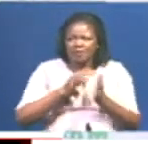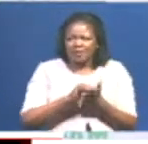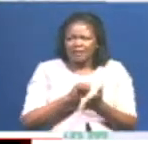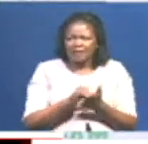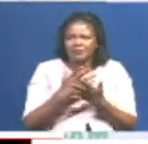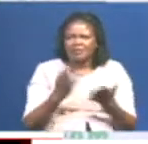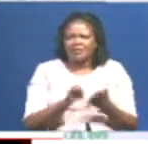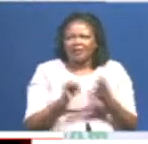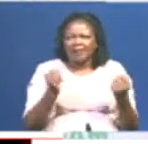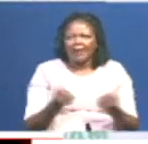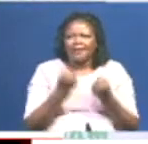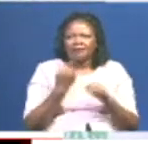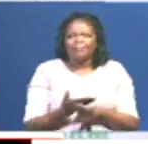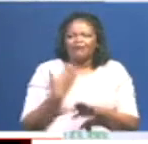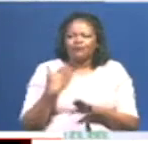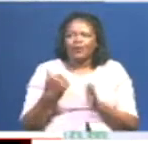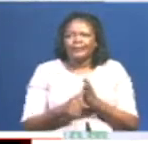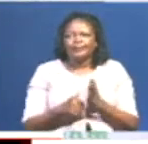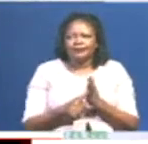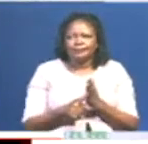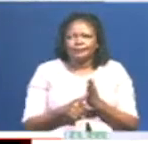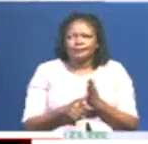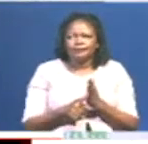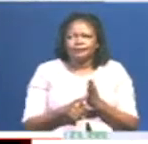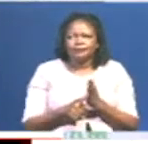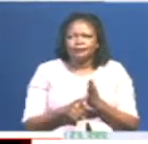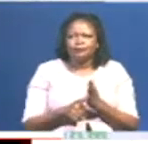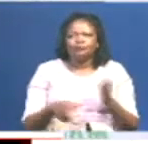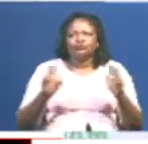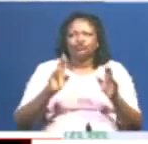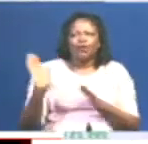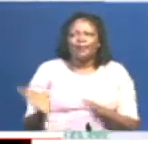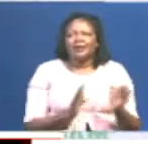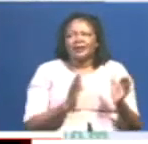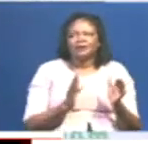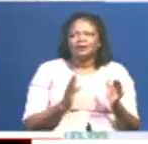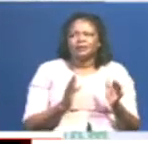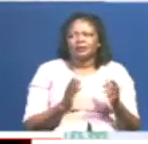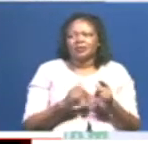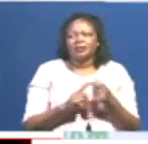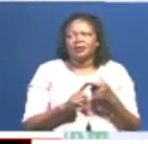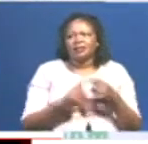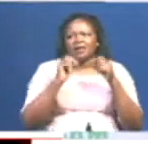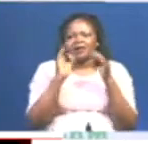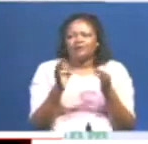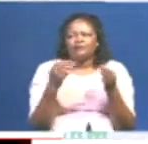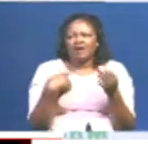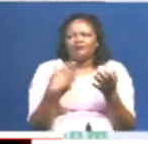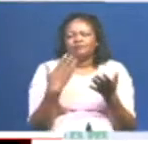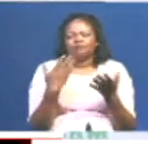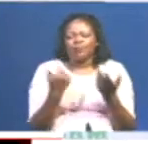something that happens before a crisis. Happens, it's already packaged, it's up to date, and in case some triggers are